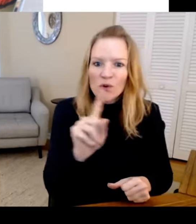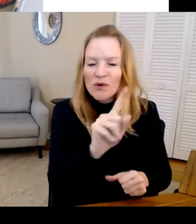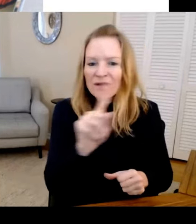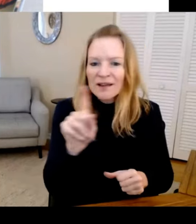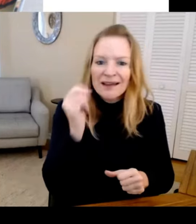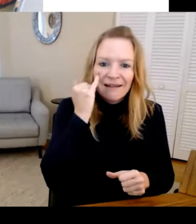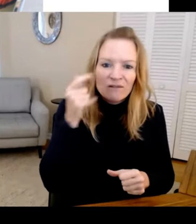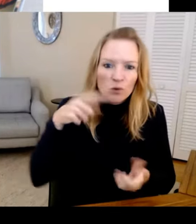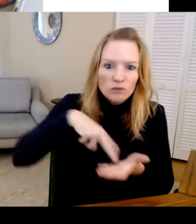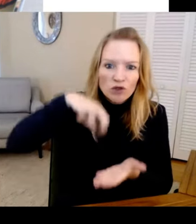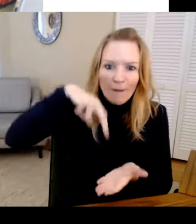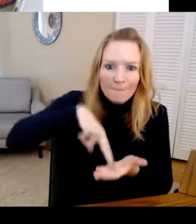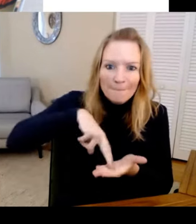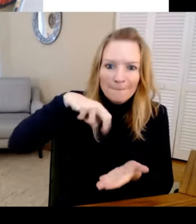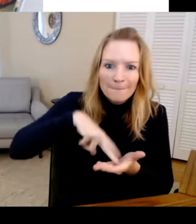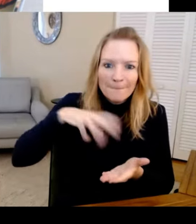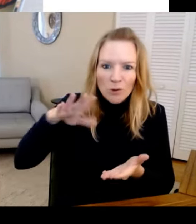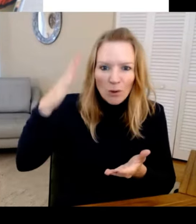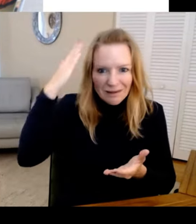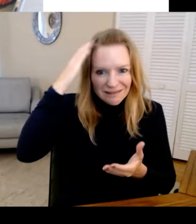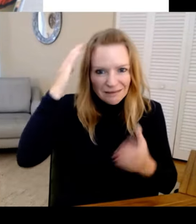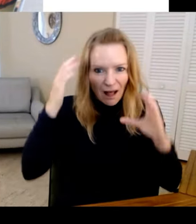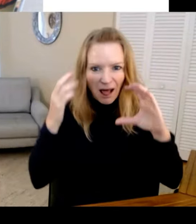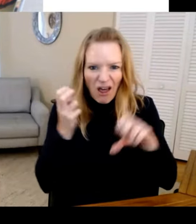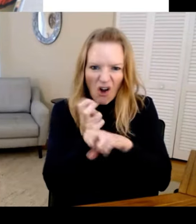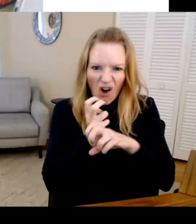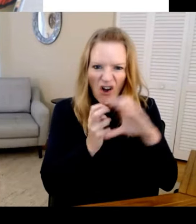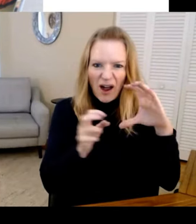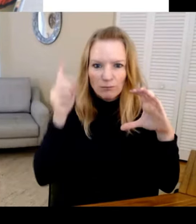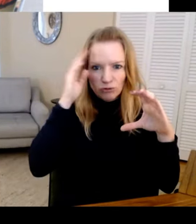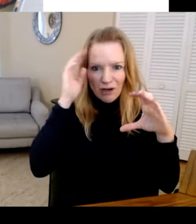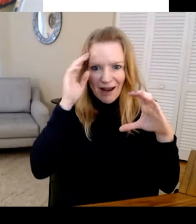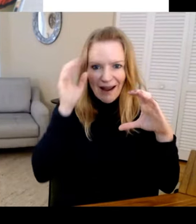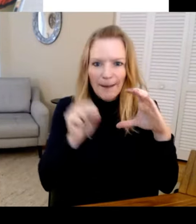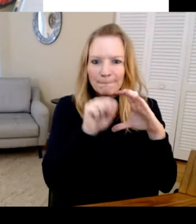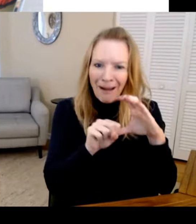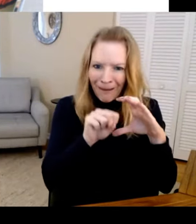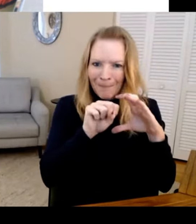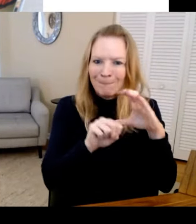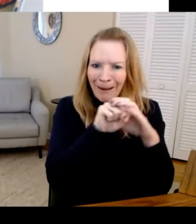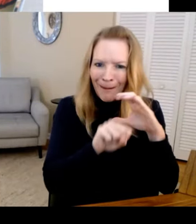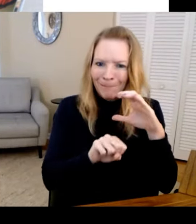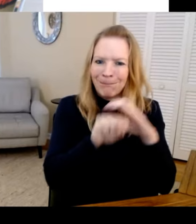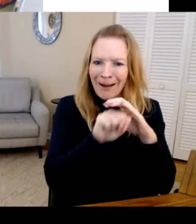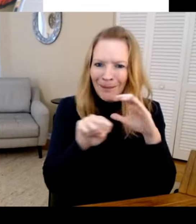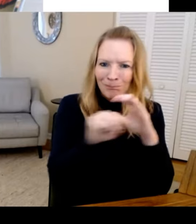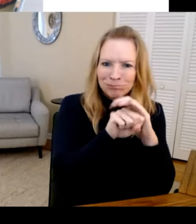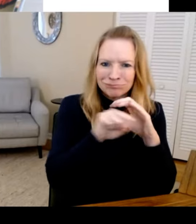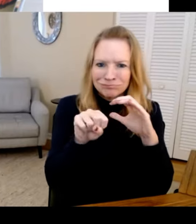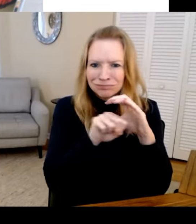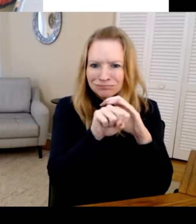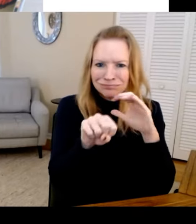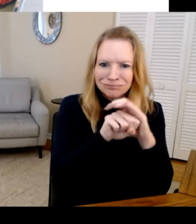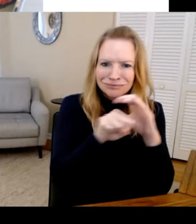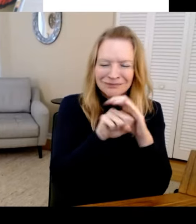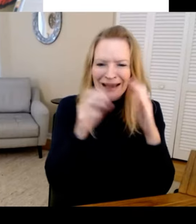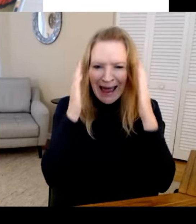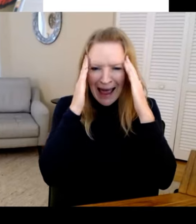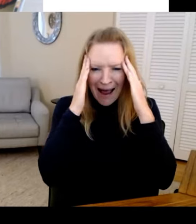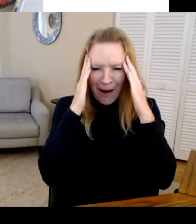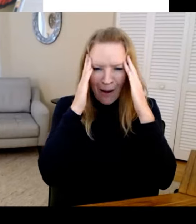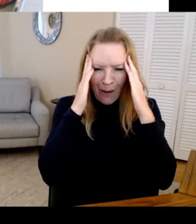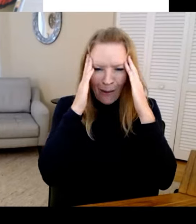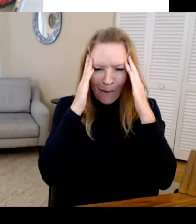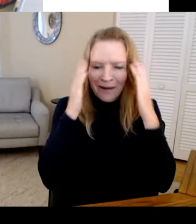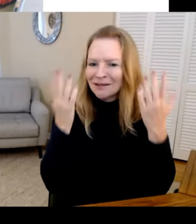constantly, all the time, you're moving around, walking around, jumping around, and your skull is hard. So when